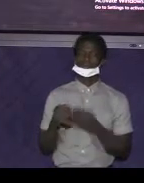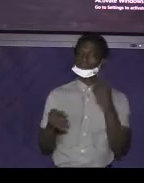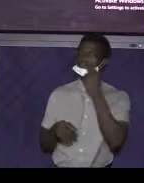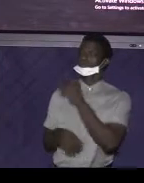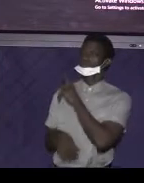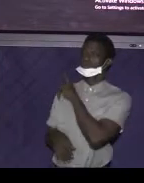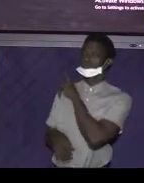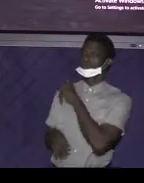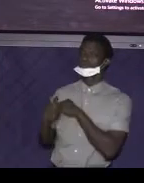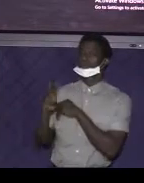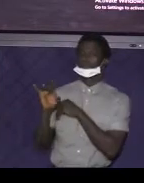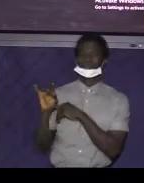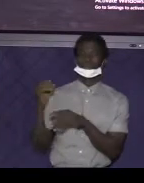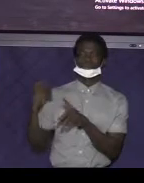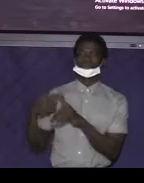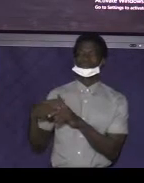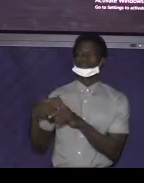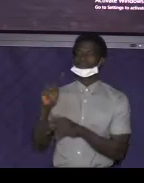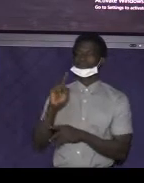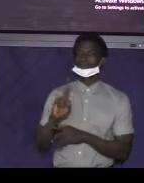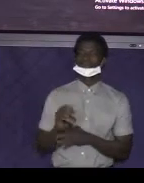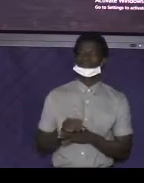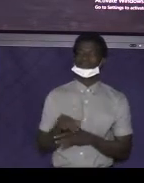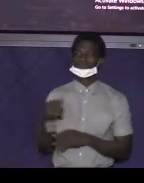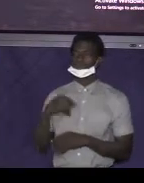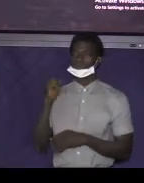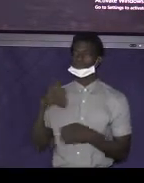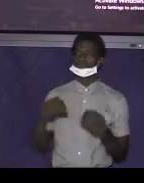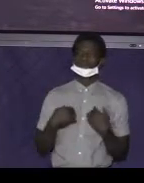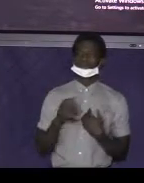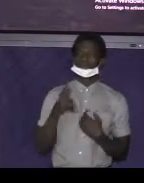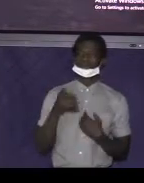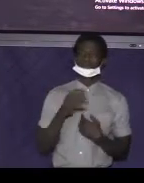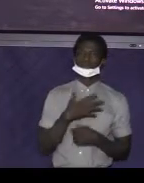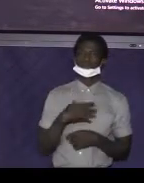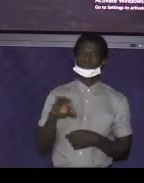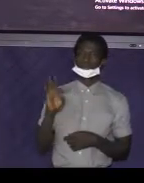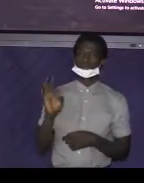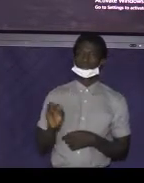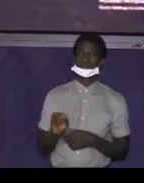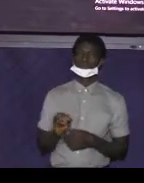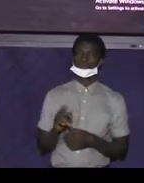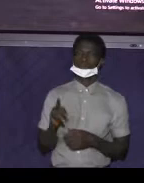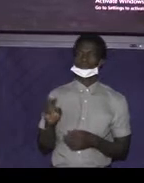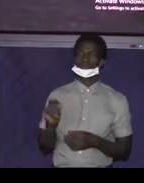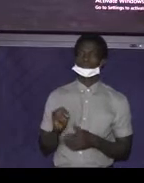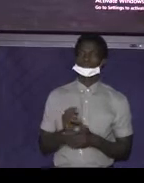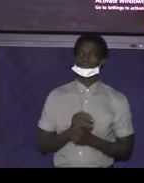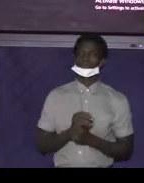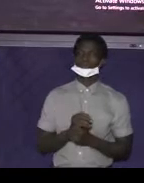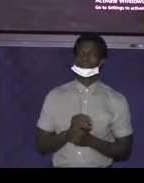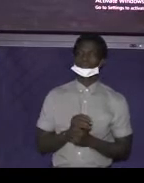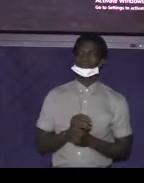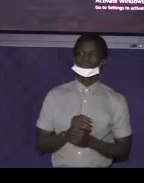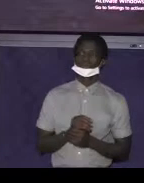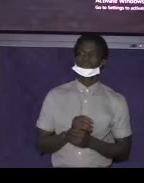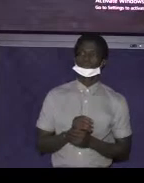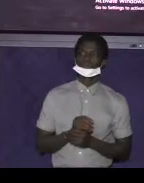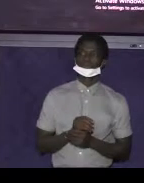is 28. Plus 1, that is 29. So we should have 290 kilometers. Let's